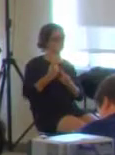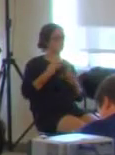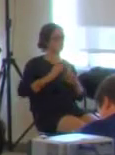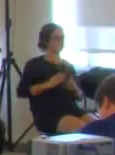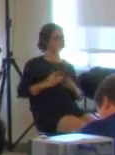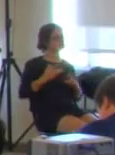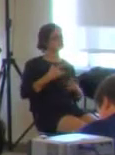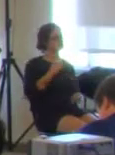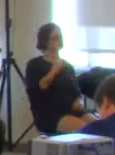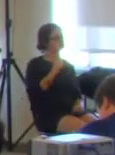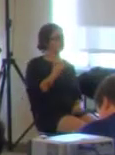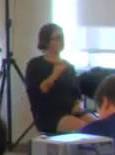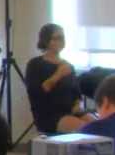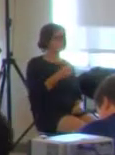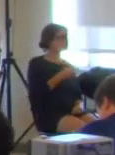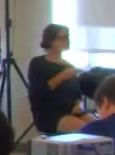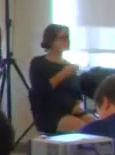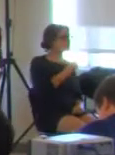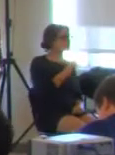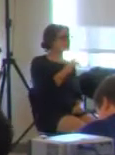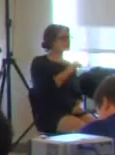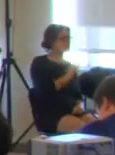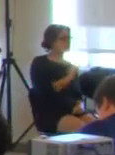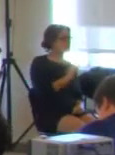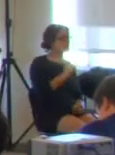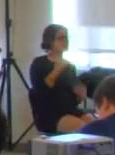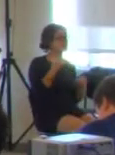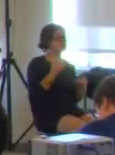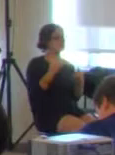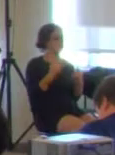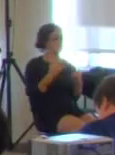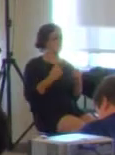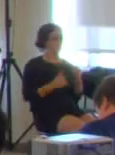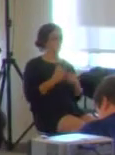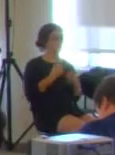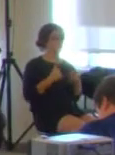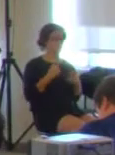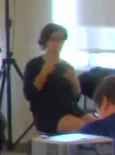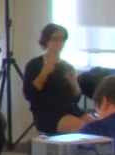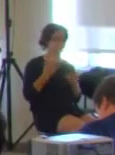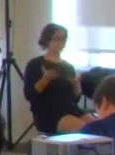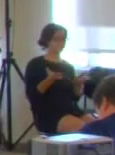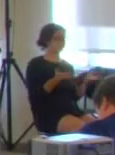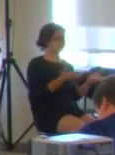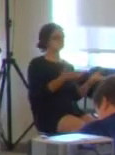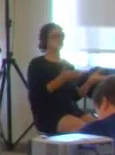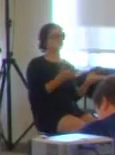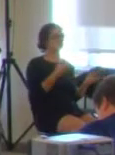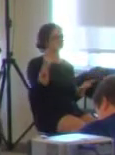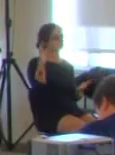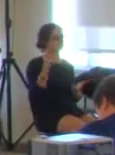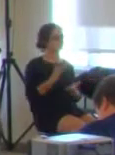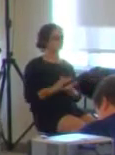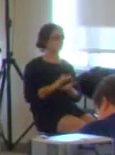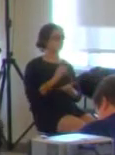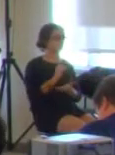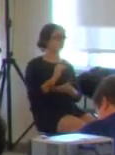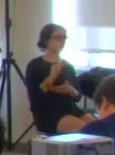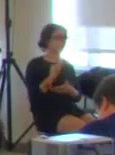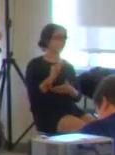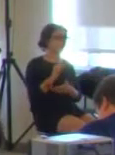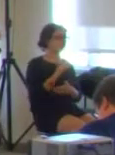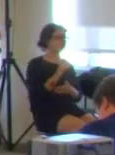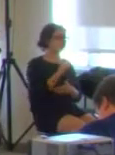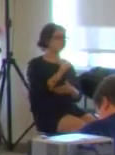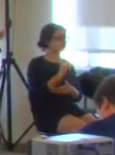on SSDI. Now, very few people I see are on SSI or SSDI. A small amount are, and a few